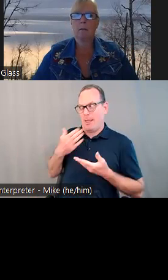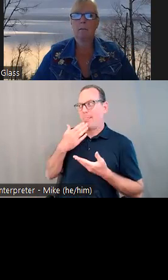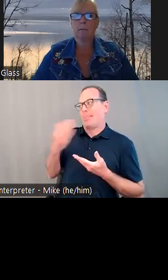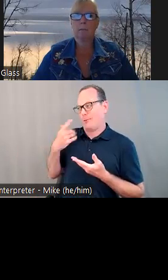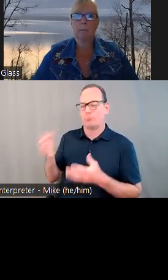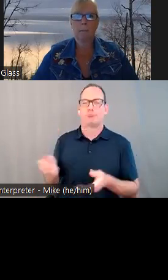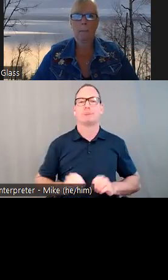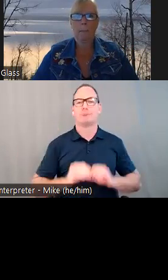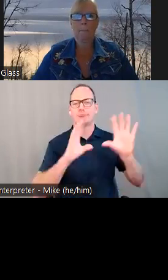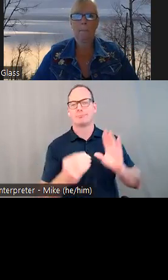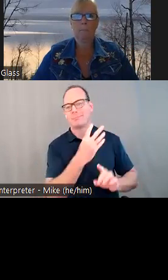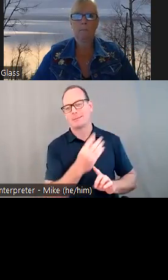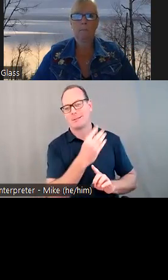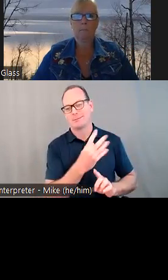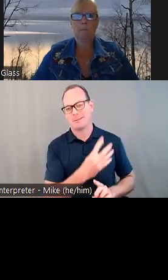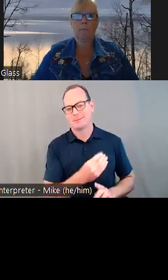that.